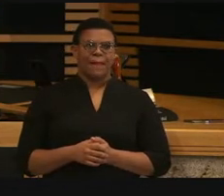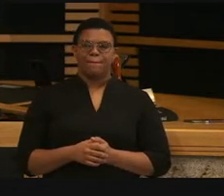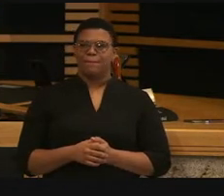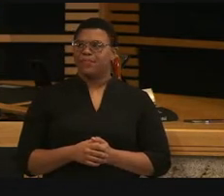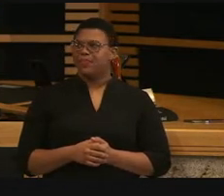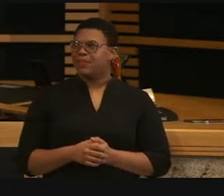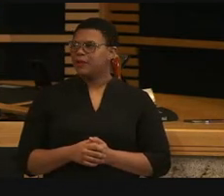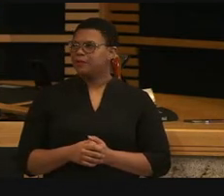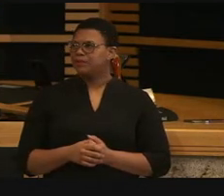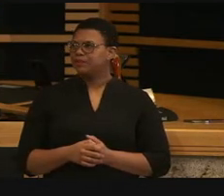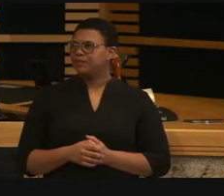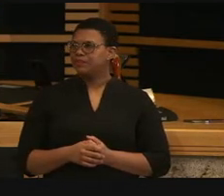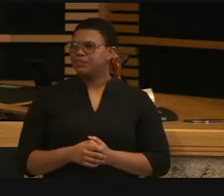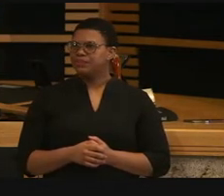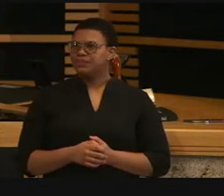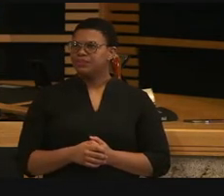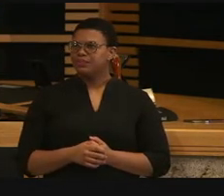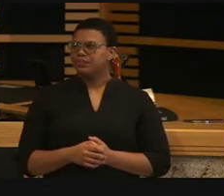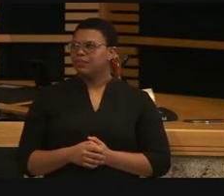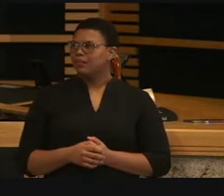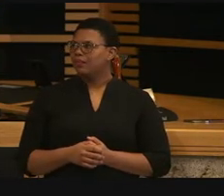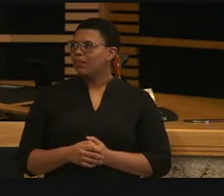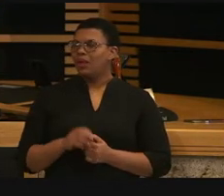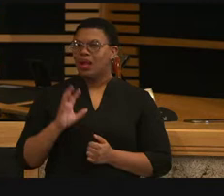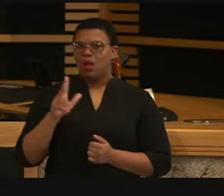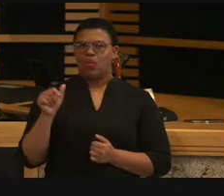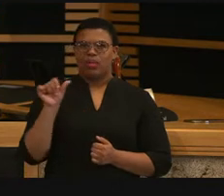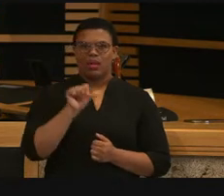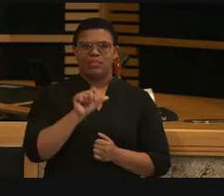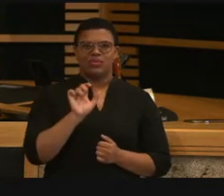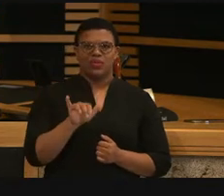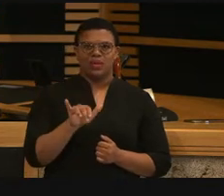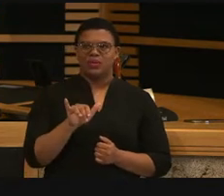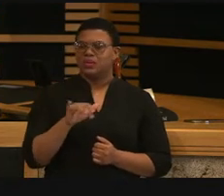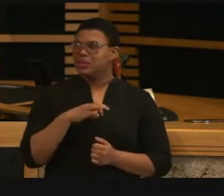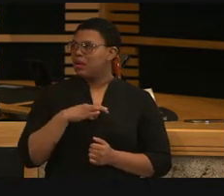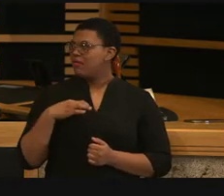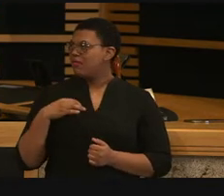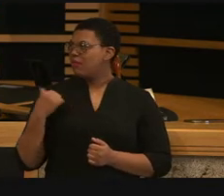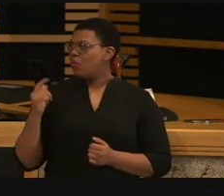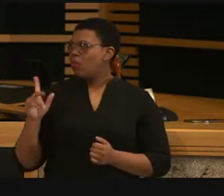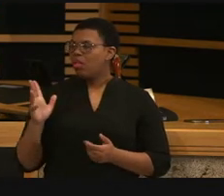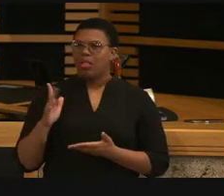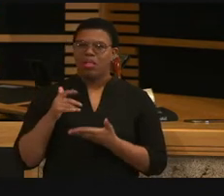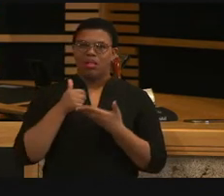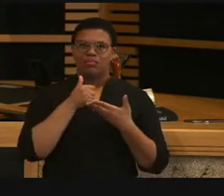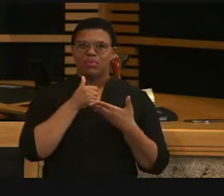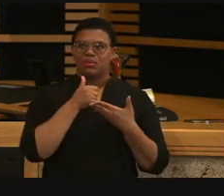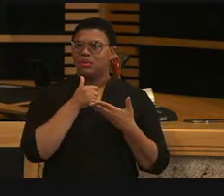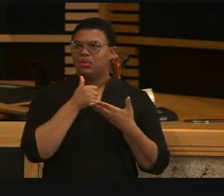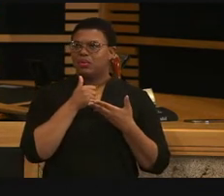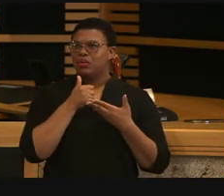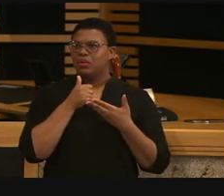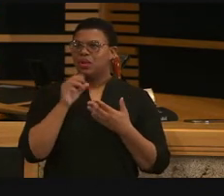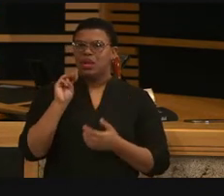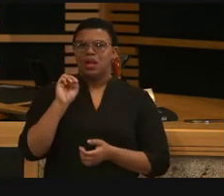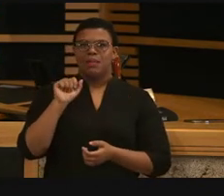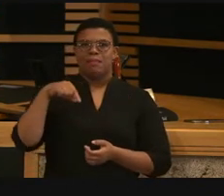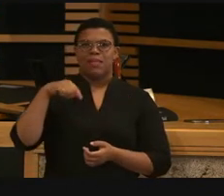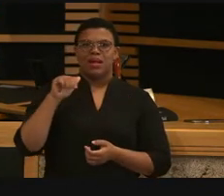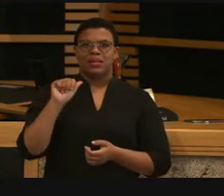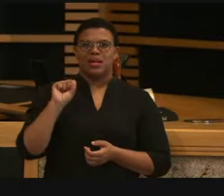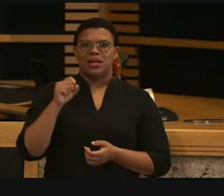Okay. I will come back with that. The table staff will assist. Honorable Makashela.